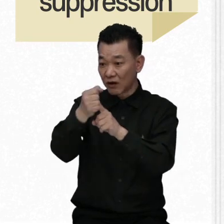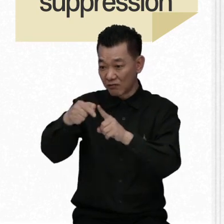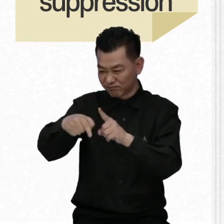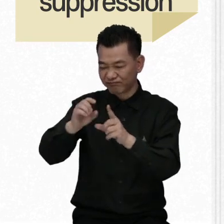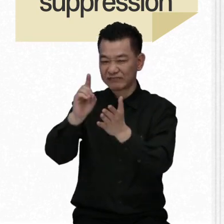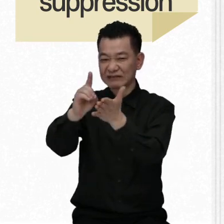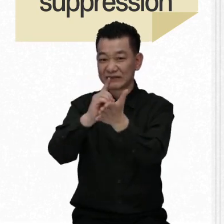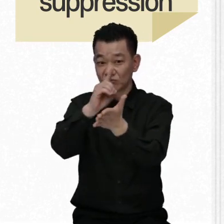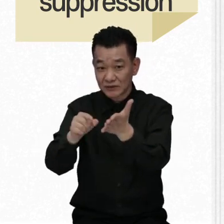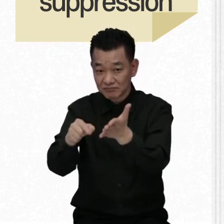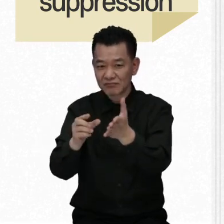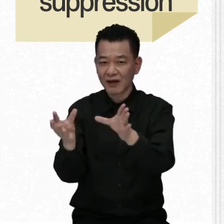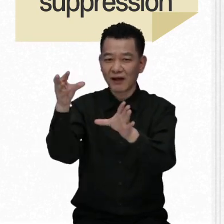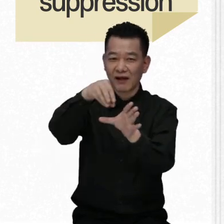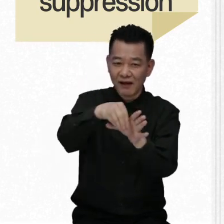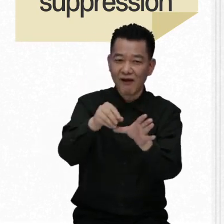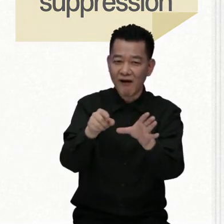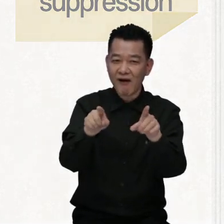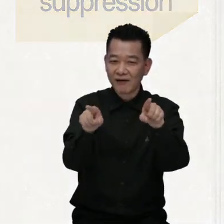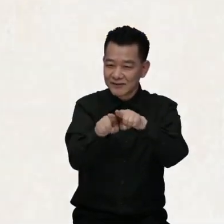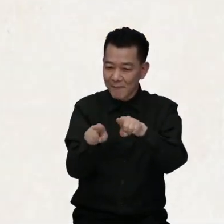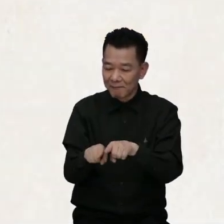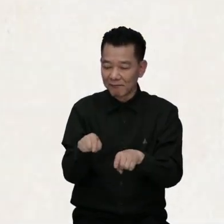discrimination, exclusion, and suppression.